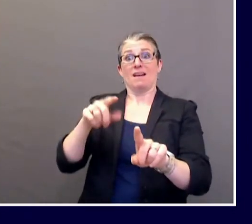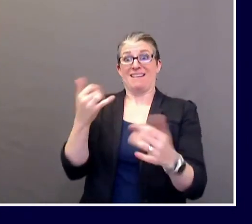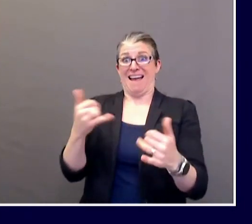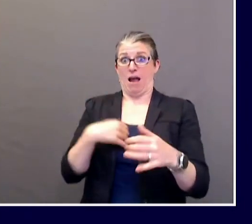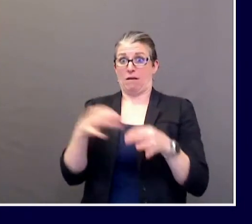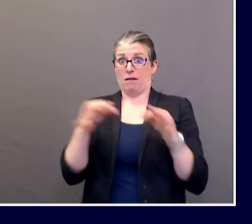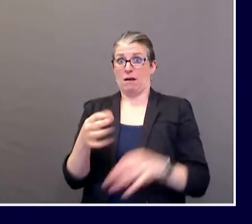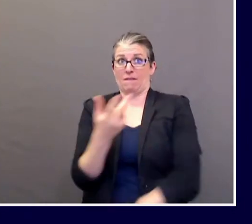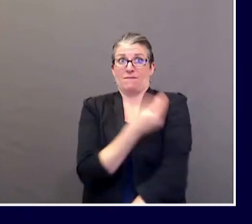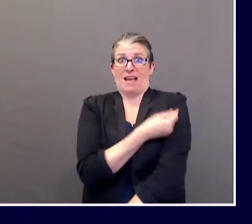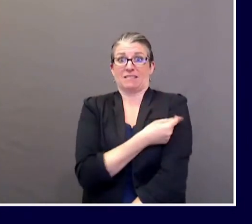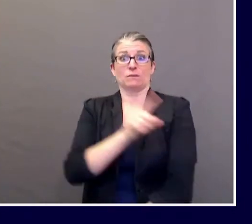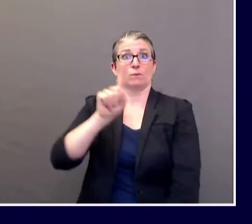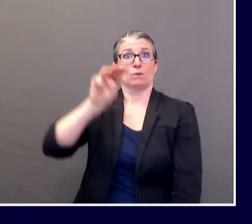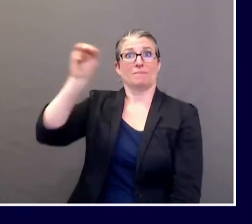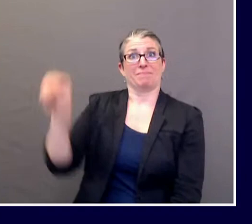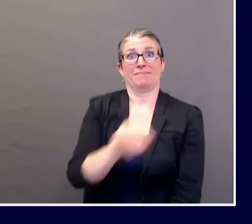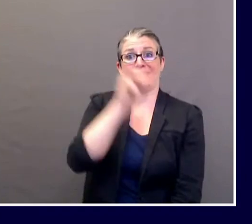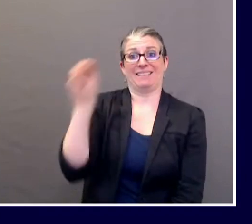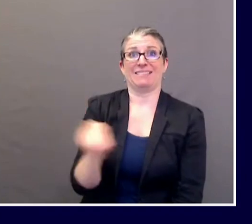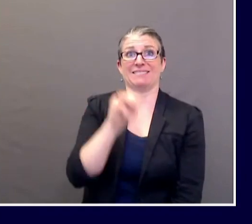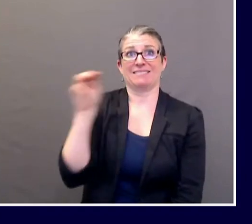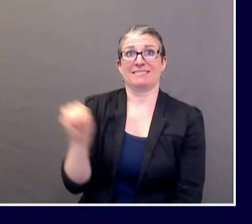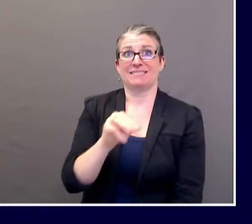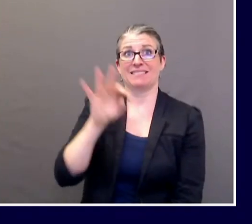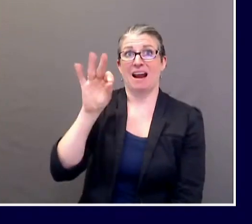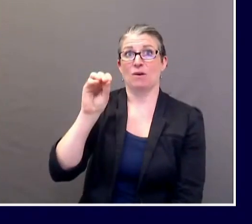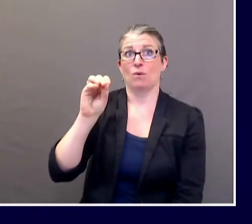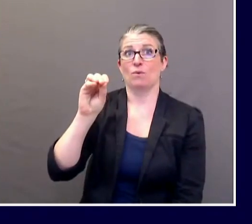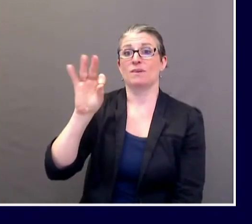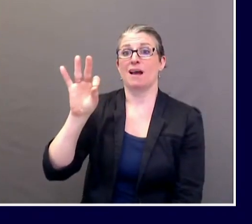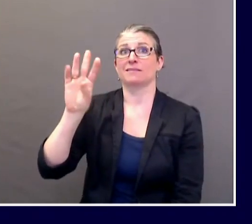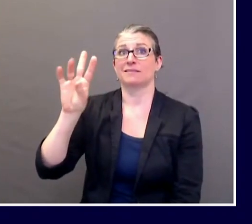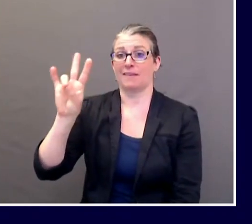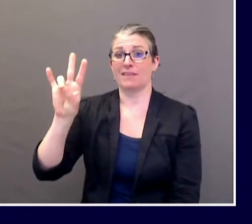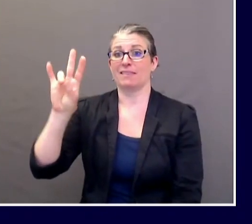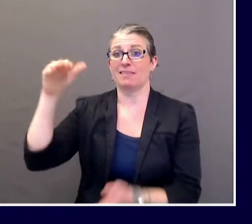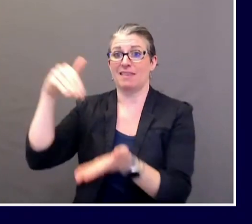1,097,807 doses of COVID-19 vaccine.